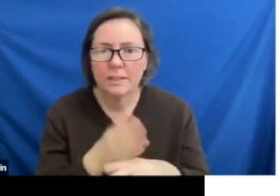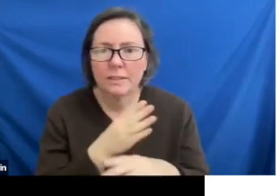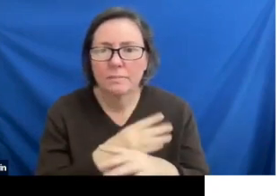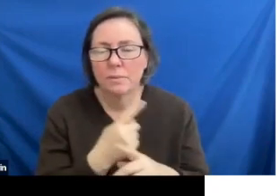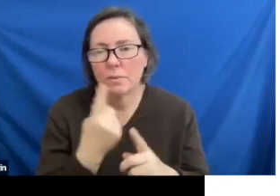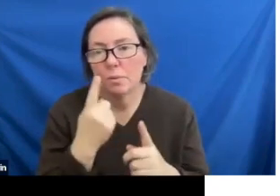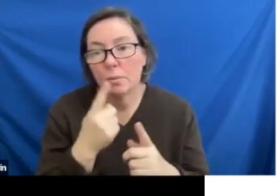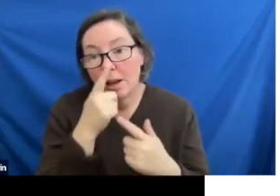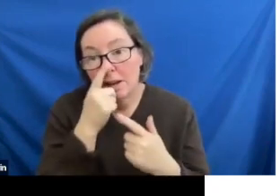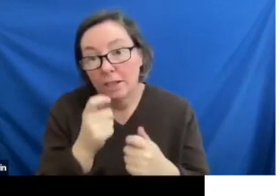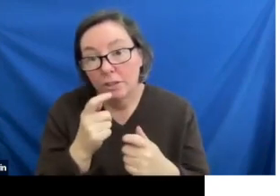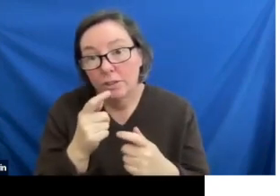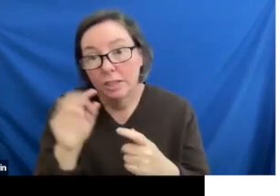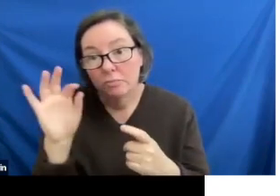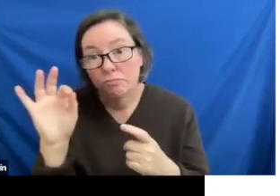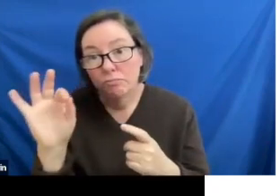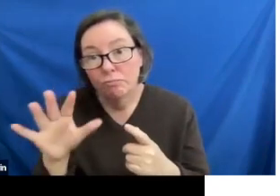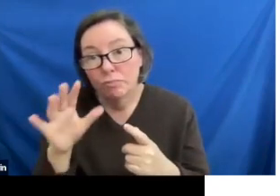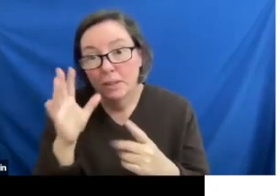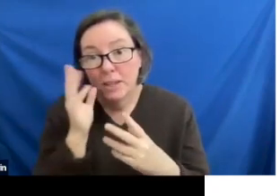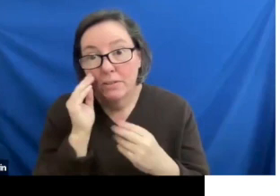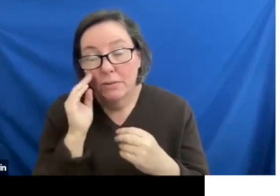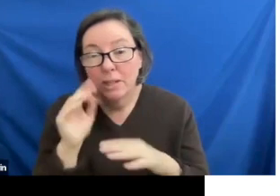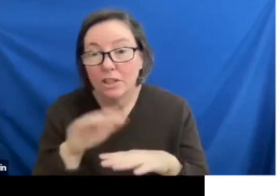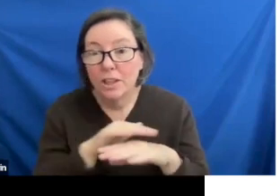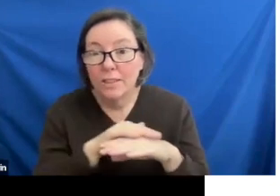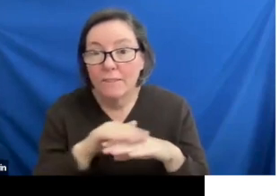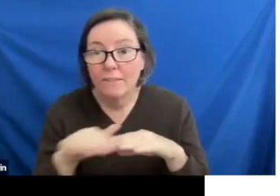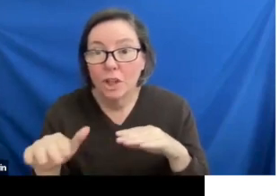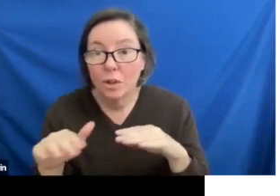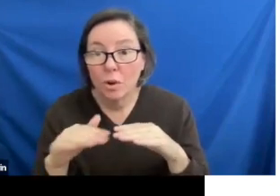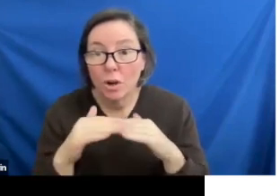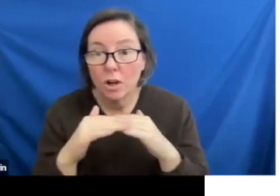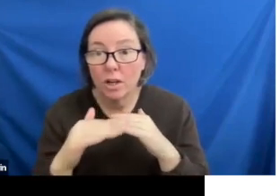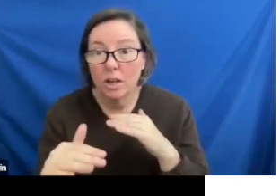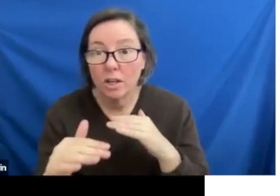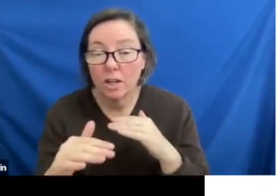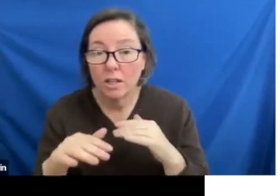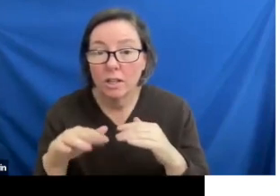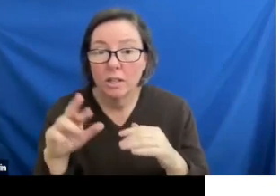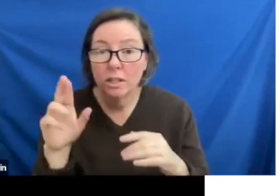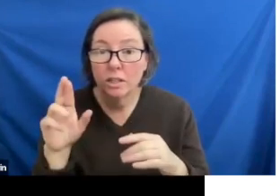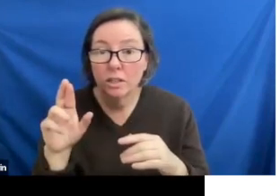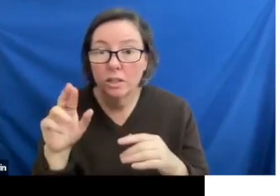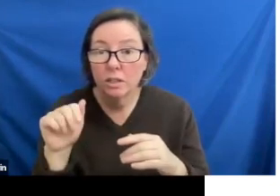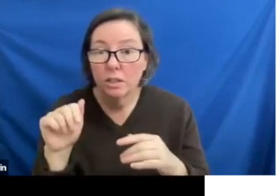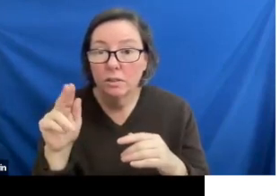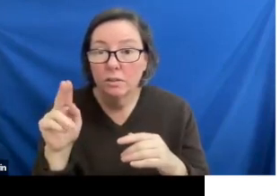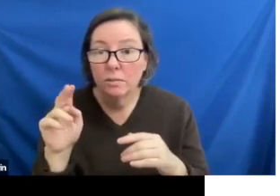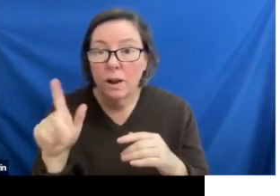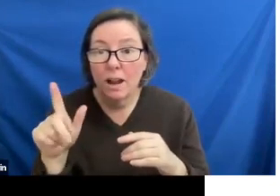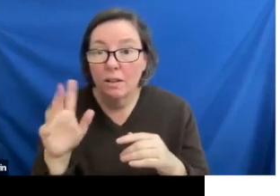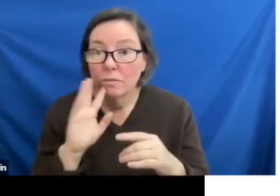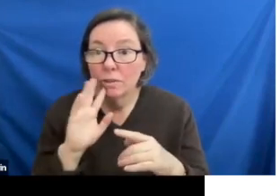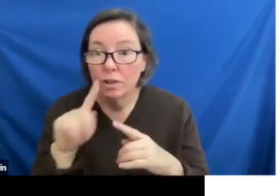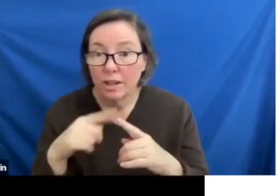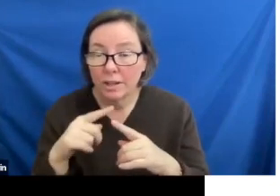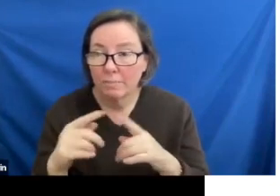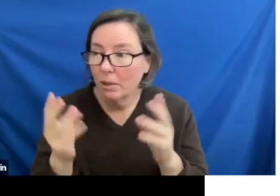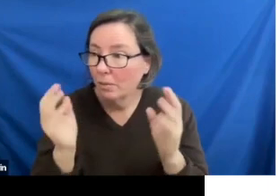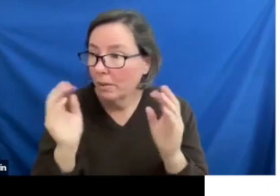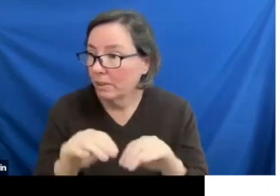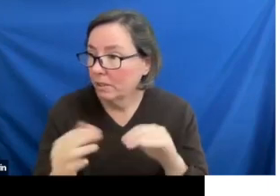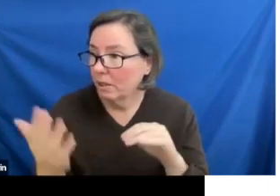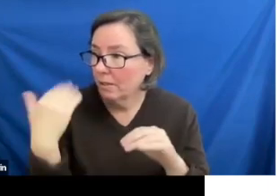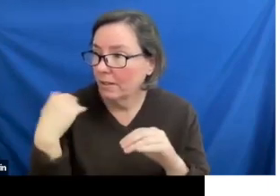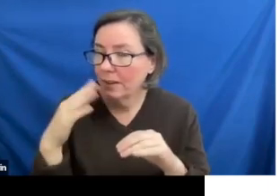of information was that the floor that Raul spoke to that was installed 14